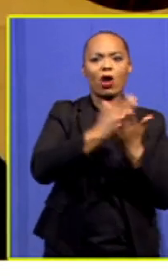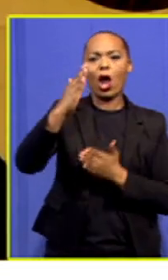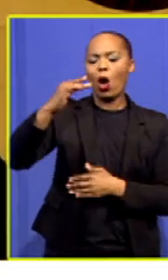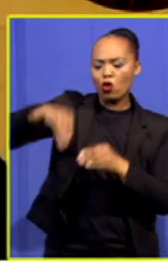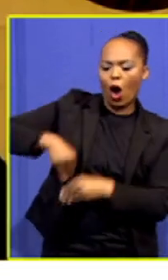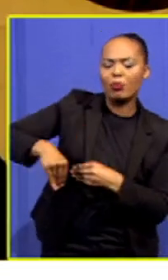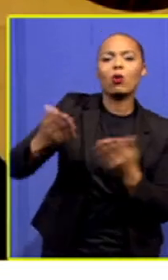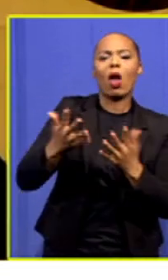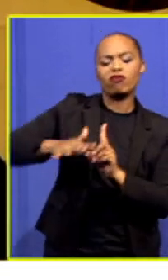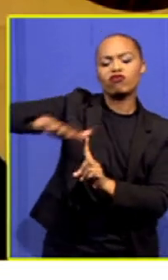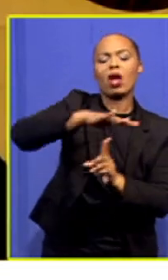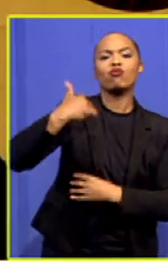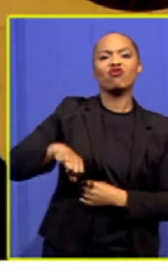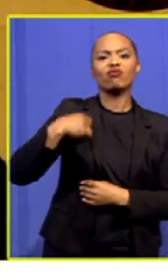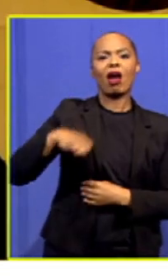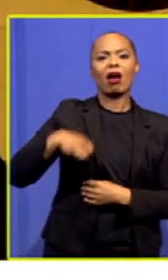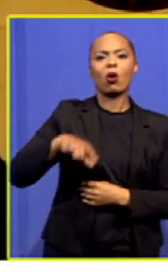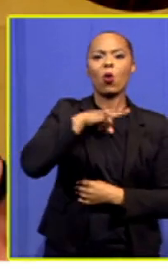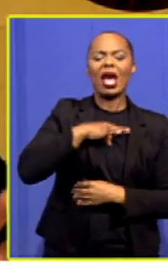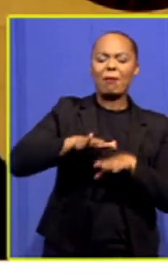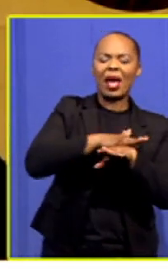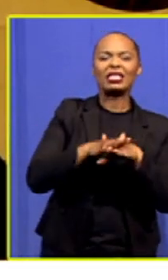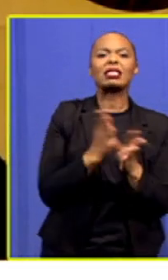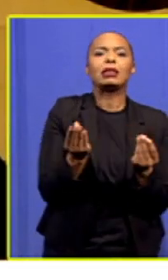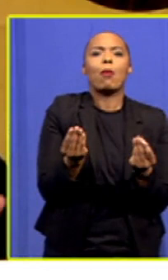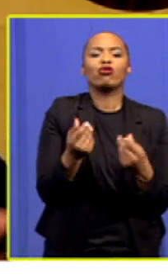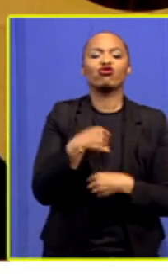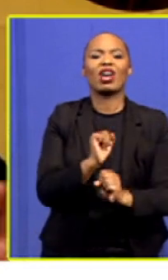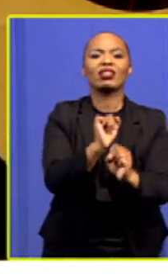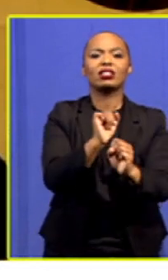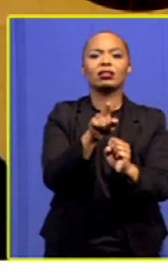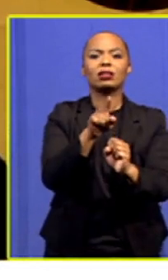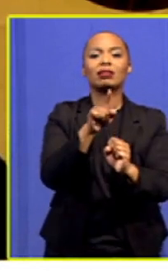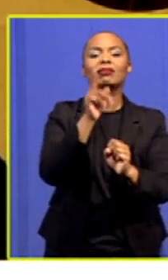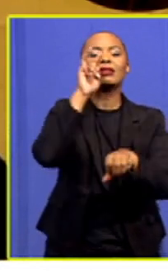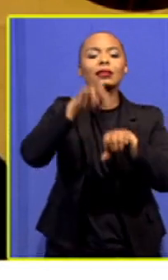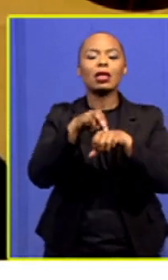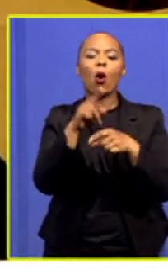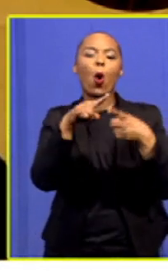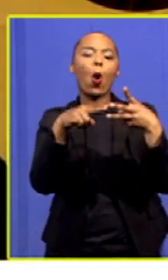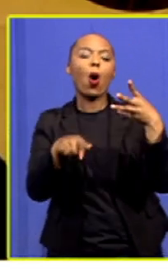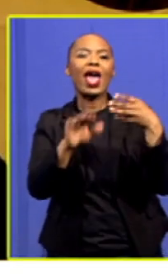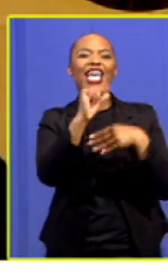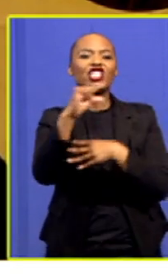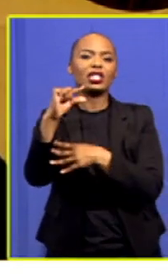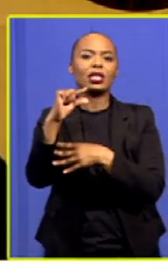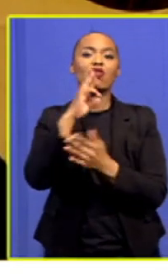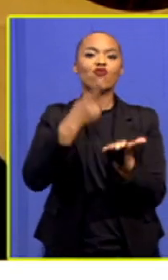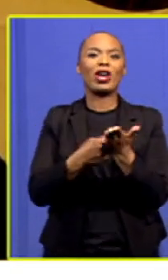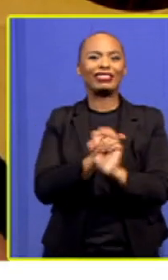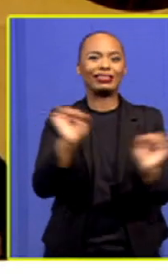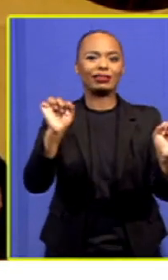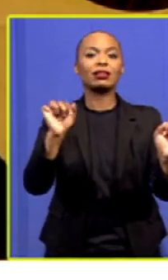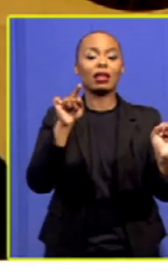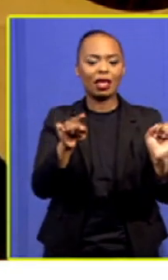they are going to use, a basic, simple strategy whereby they are going to look at the auditor's report and ensure that,